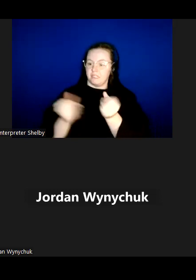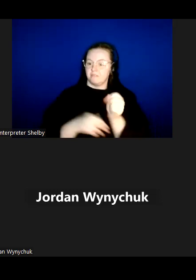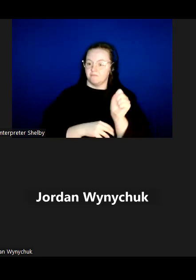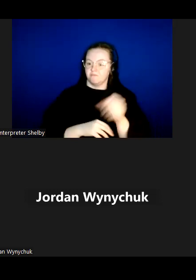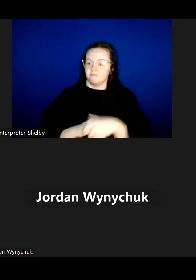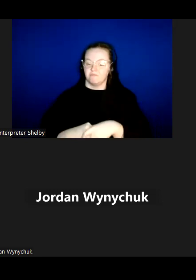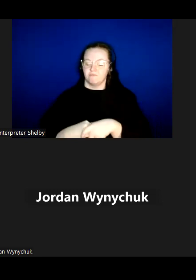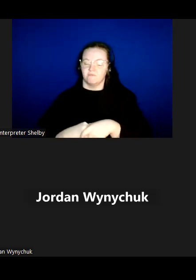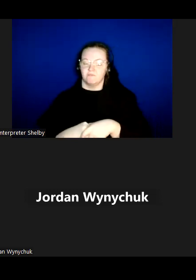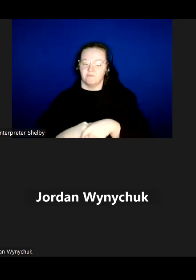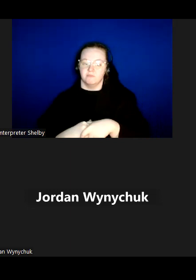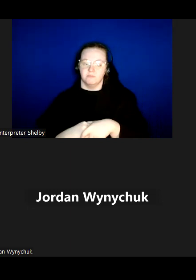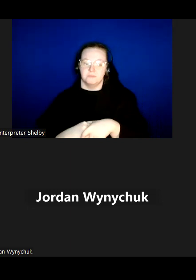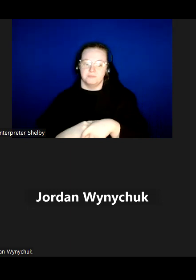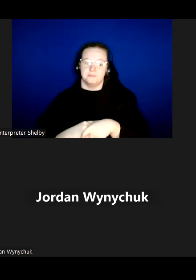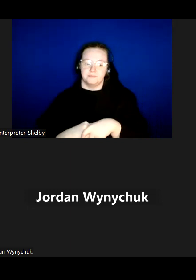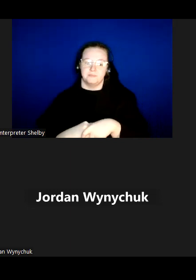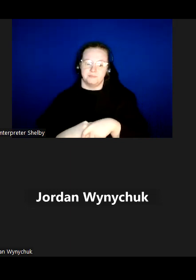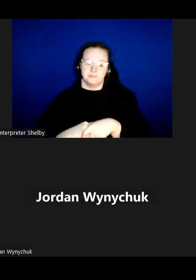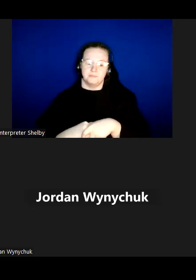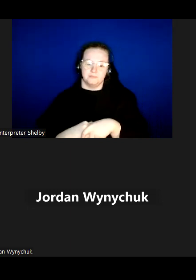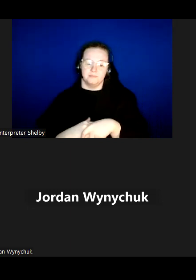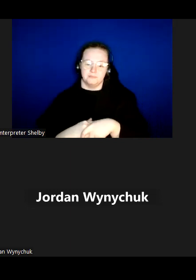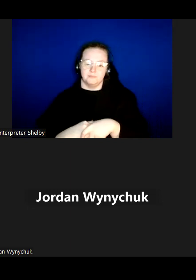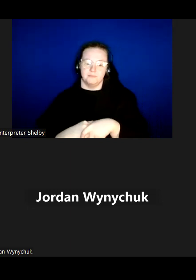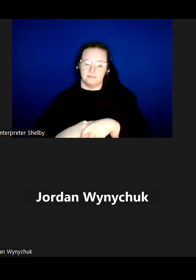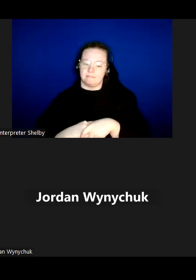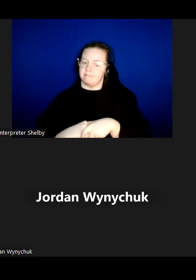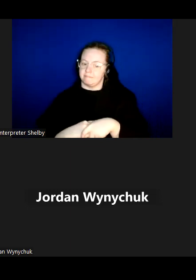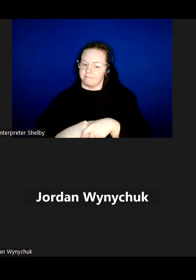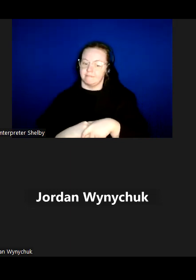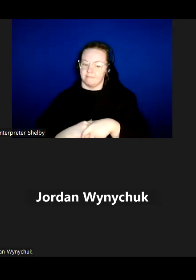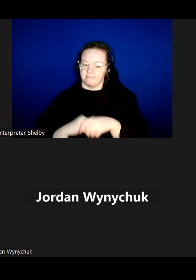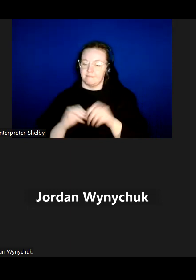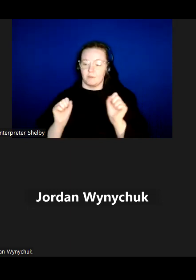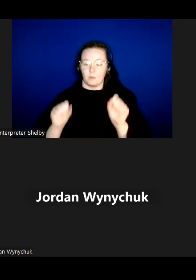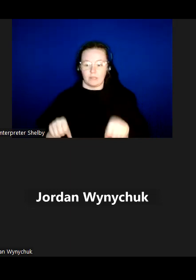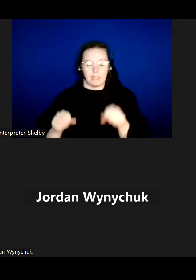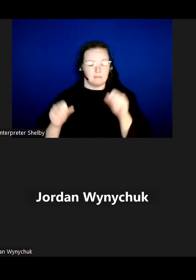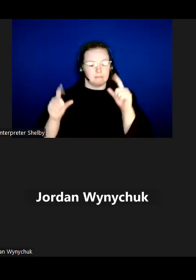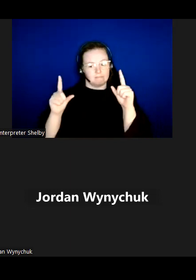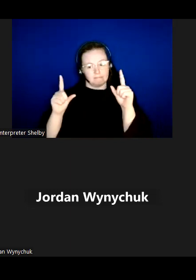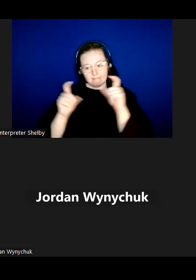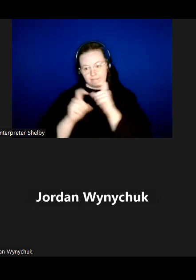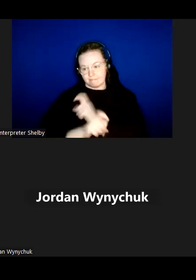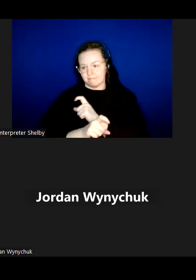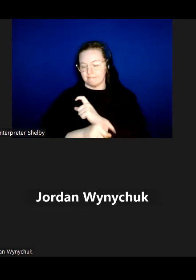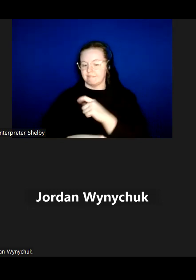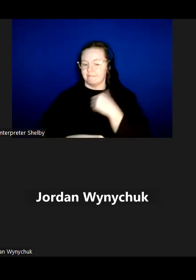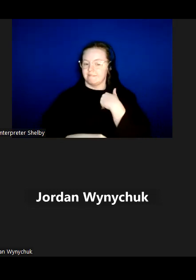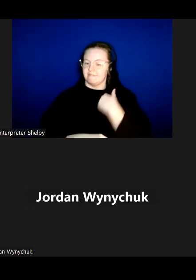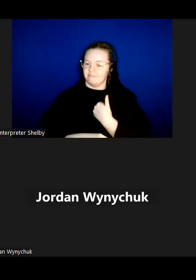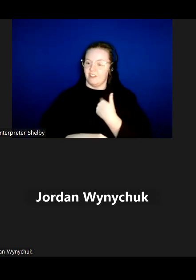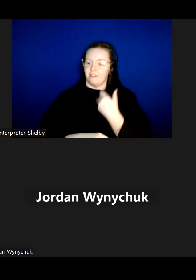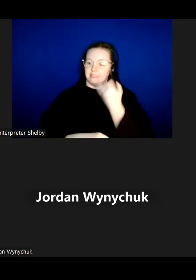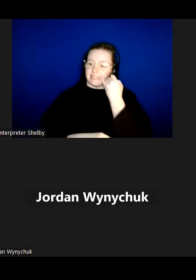so and this gets really tangly when we love our pets and a relationship